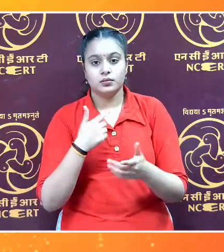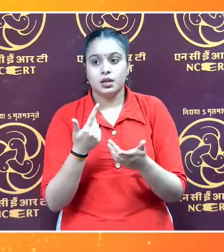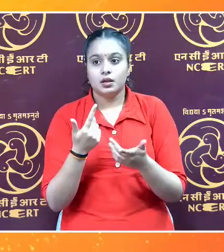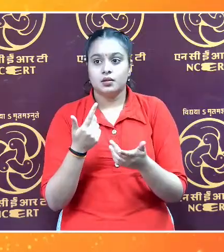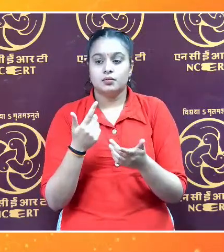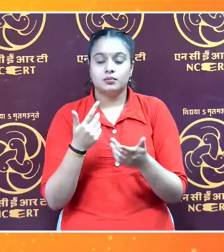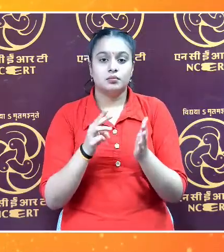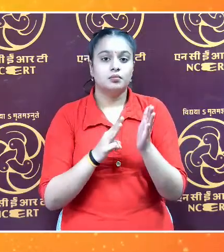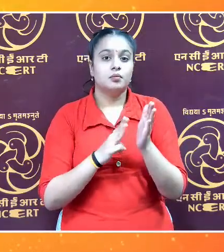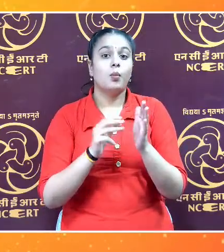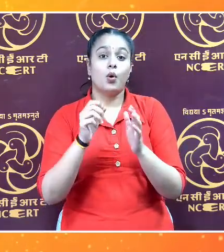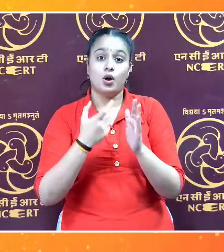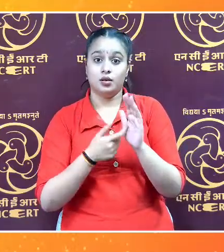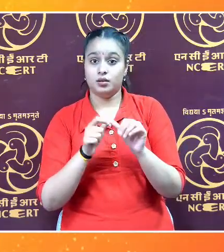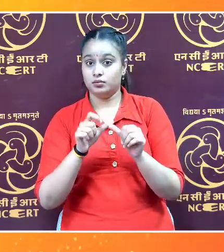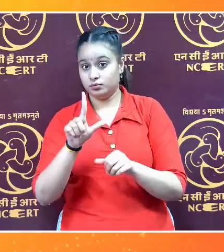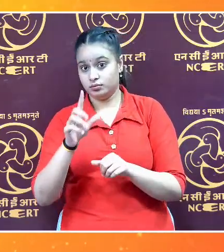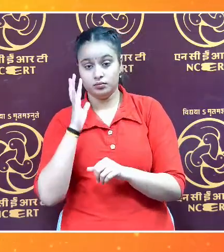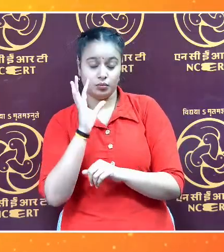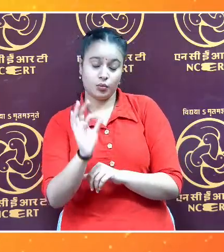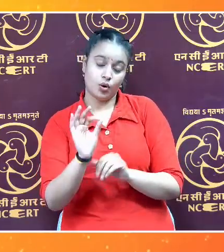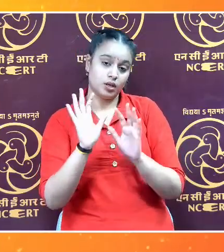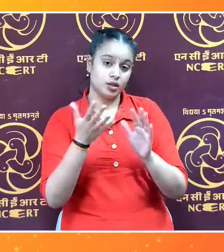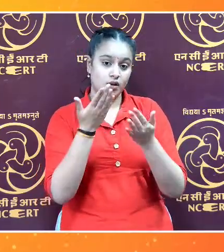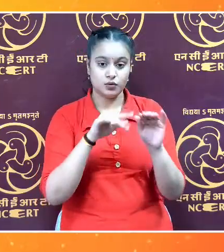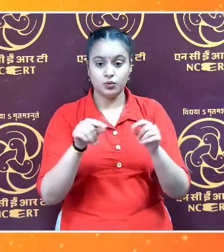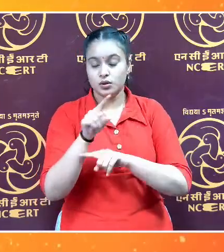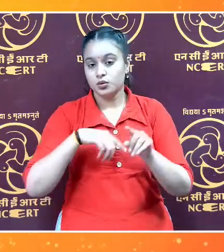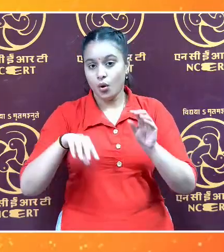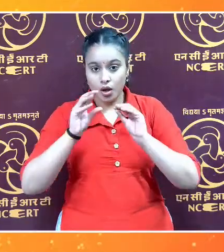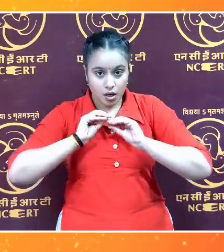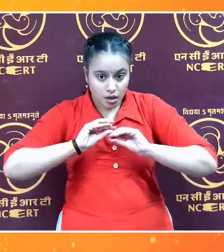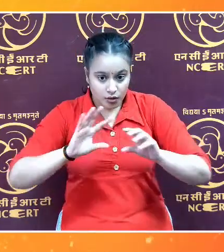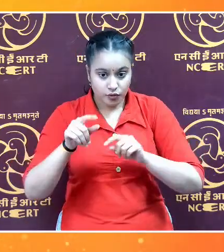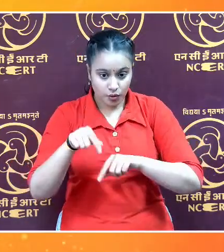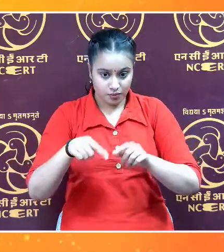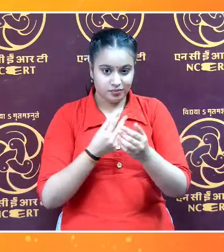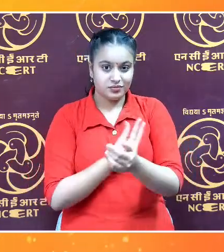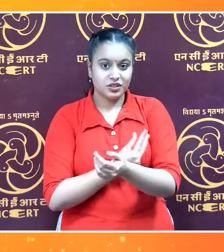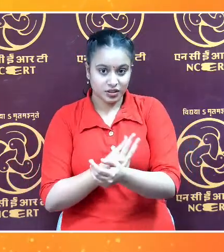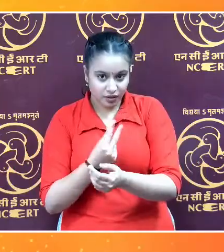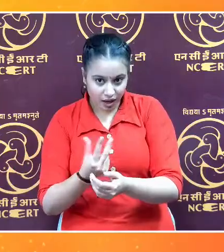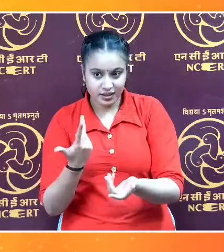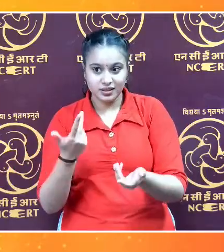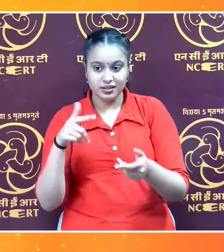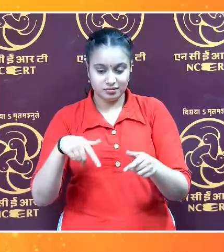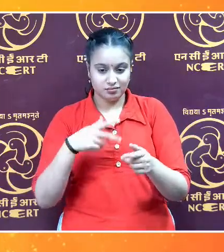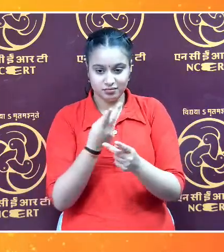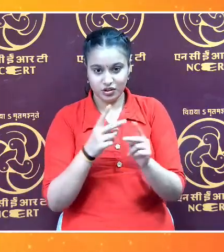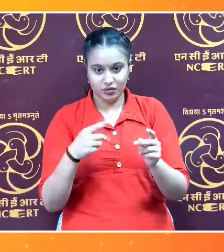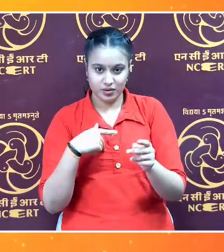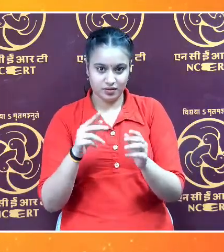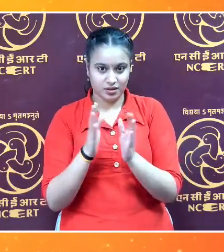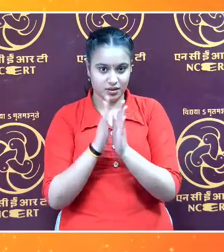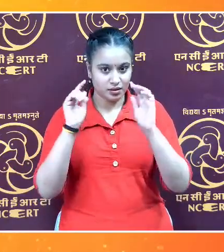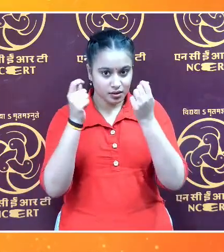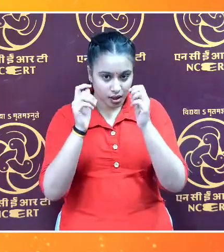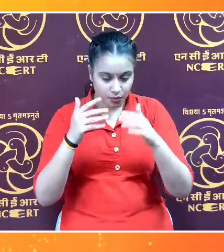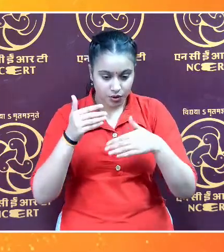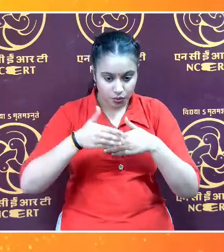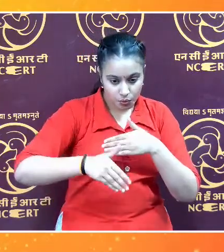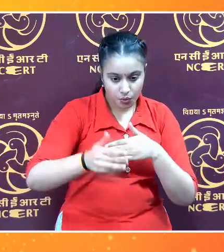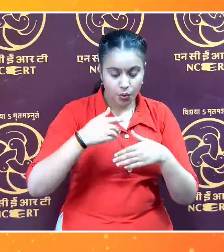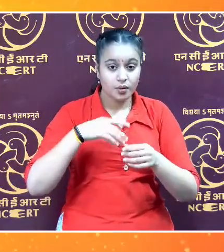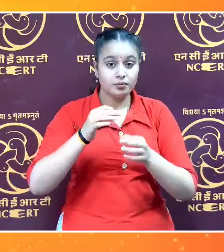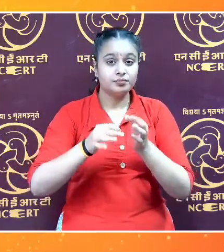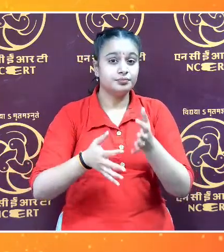strong message to give to our young learners. Yes. Because as Diwali and Dussehra, they are approaching, Yeah. and children they love to